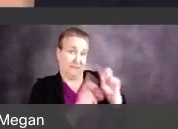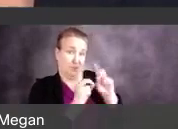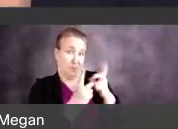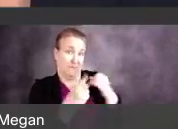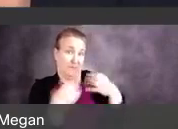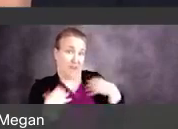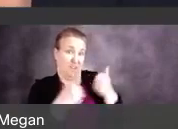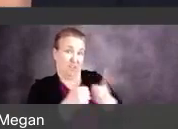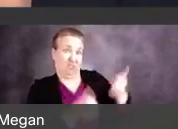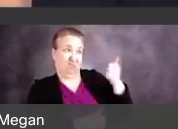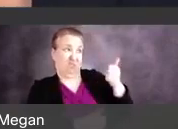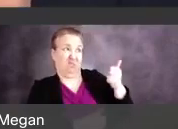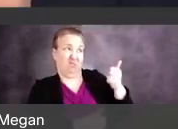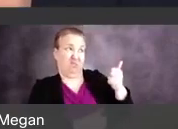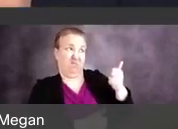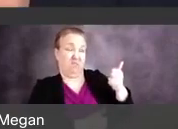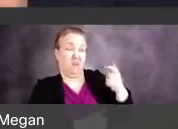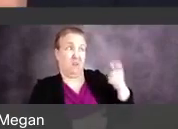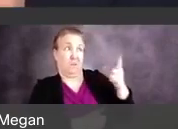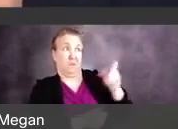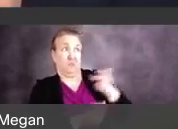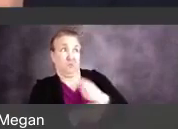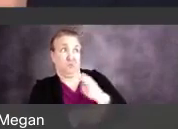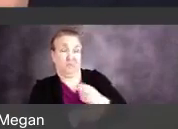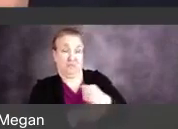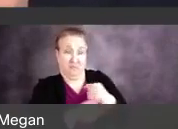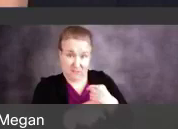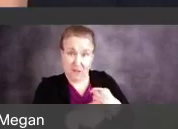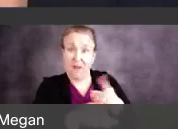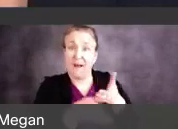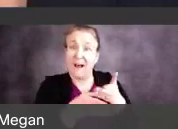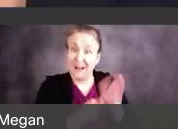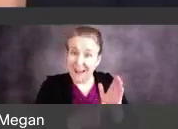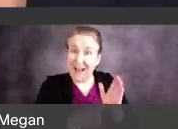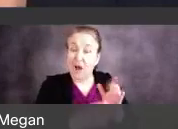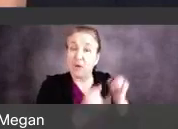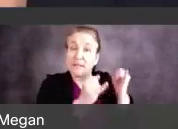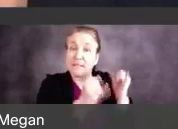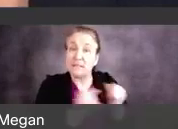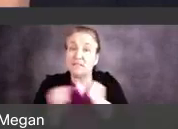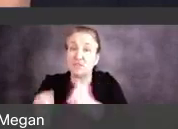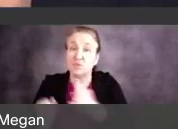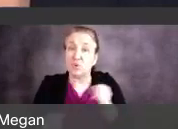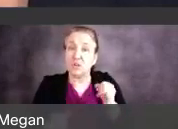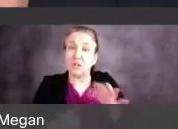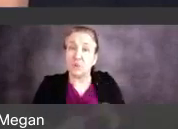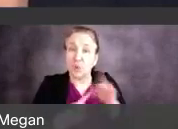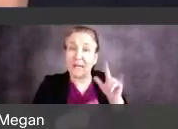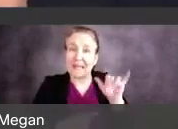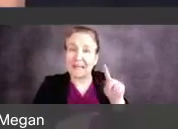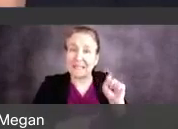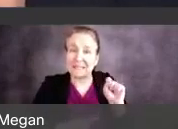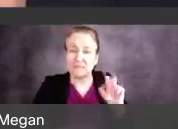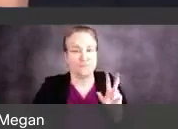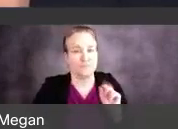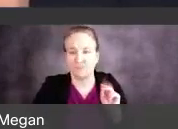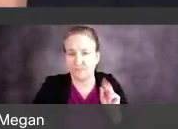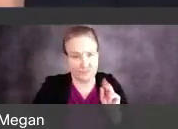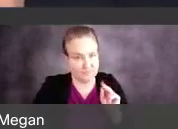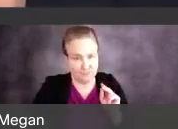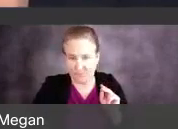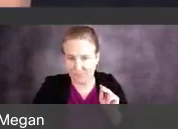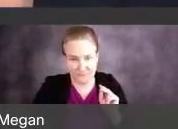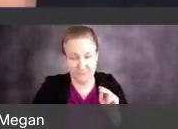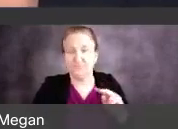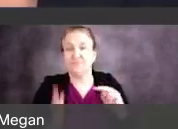Health does not allow the creation of individual unique links. And so